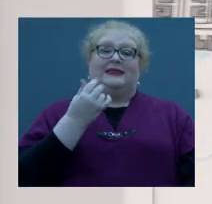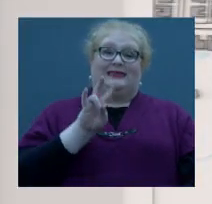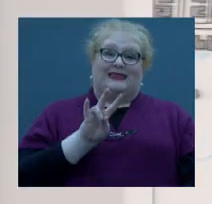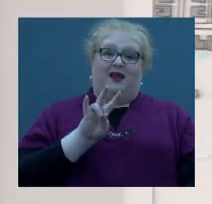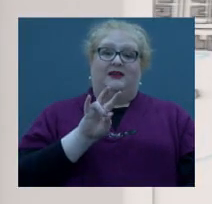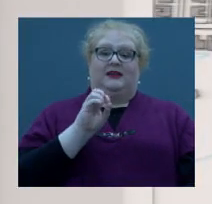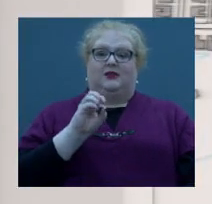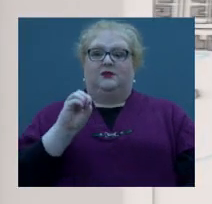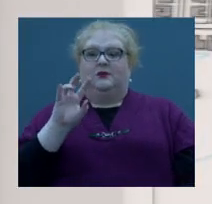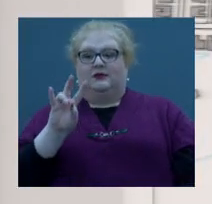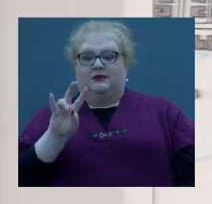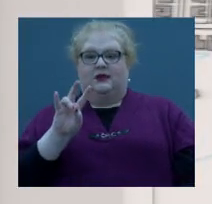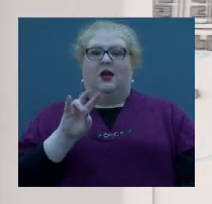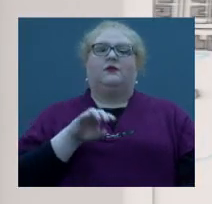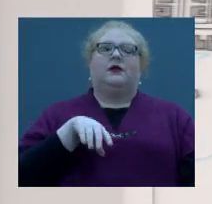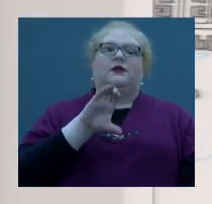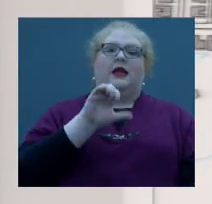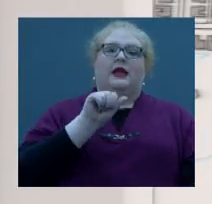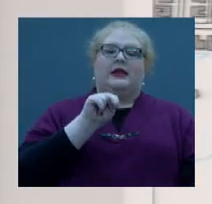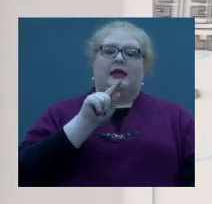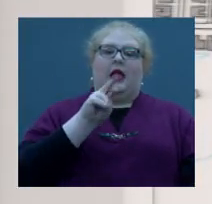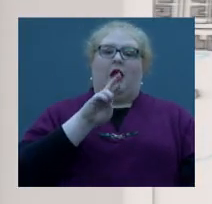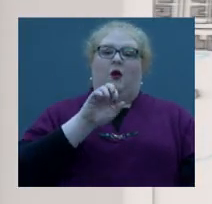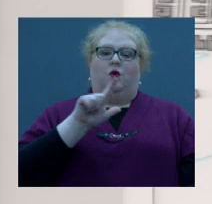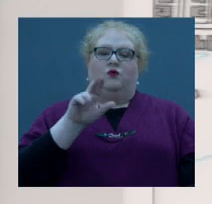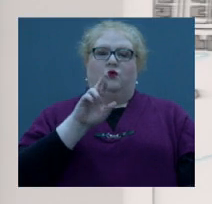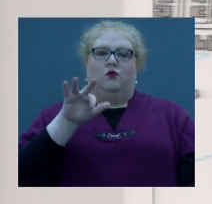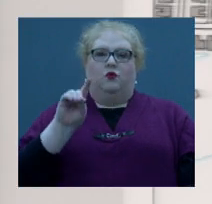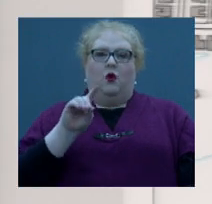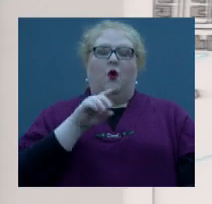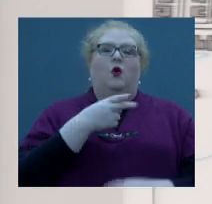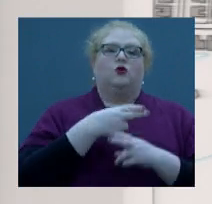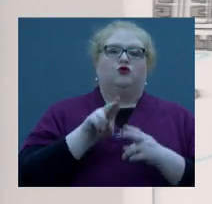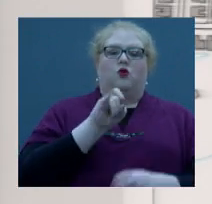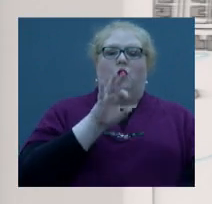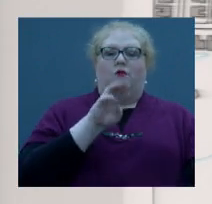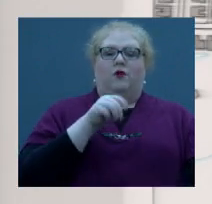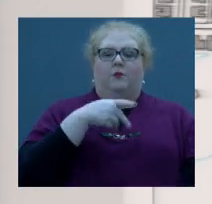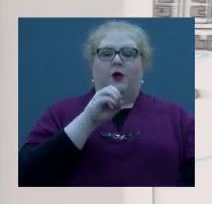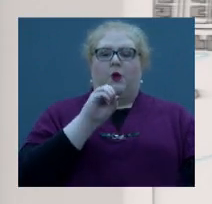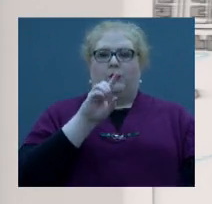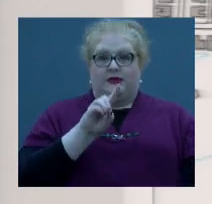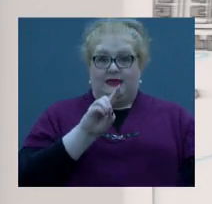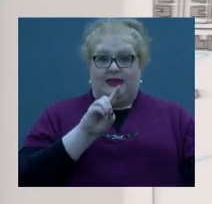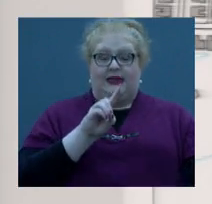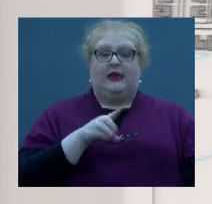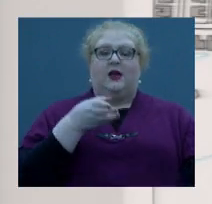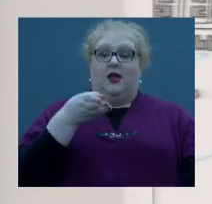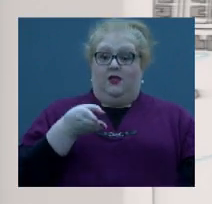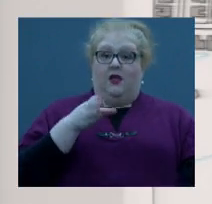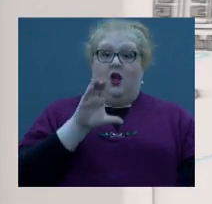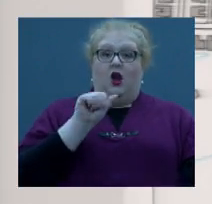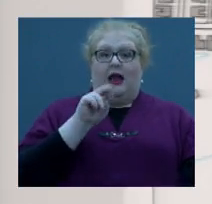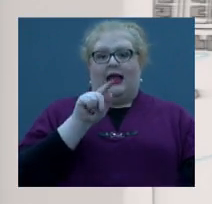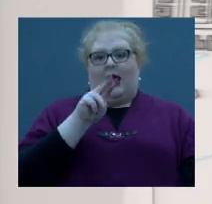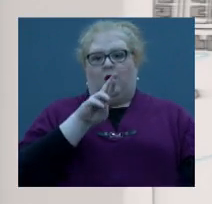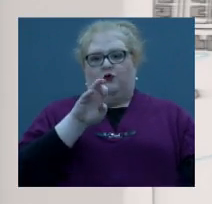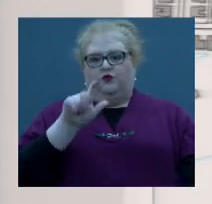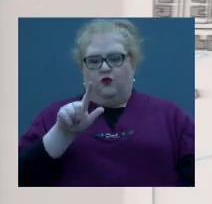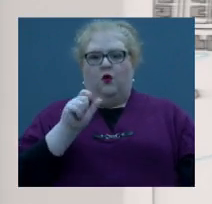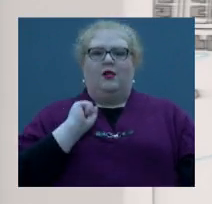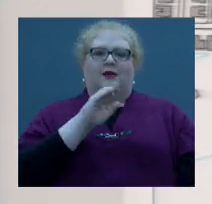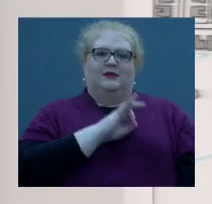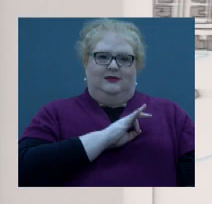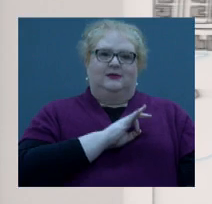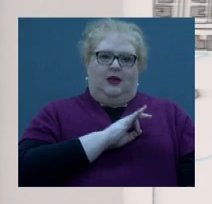17007 Cantrell Road, short form POD, located at 17007 Cantrell Road. Staff recommends approval of the request